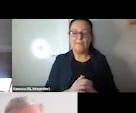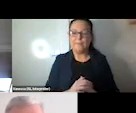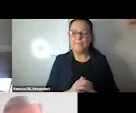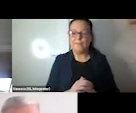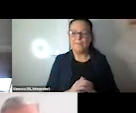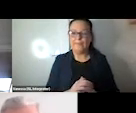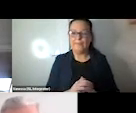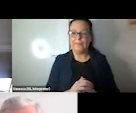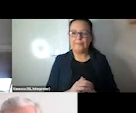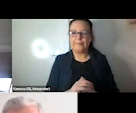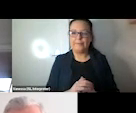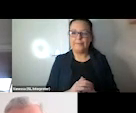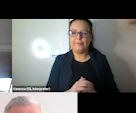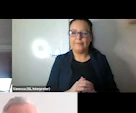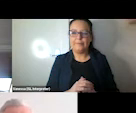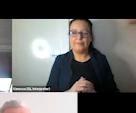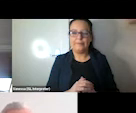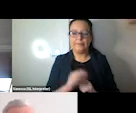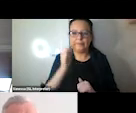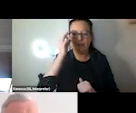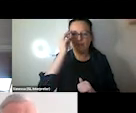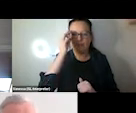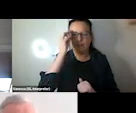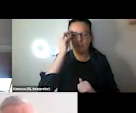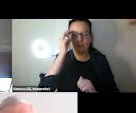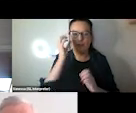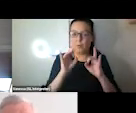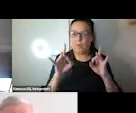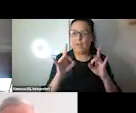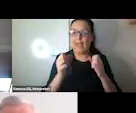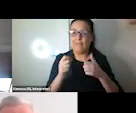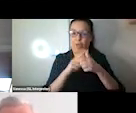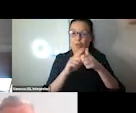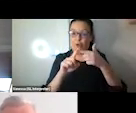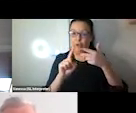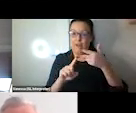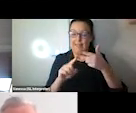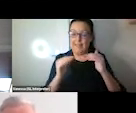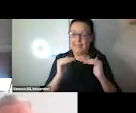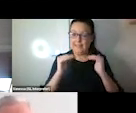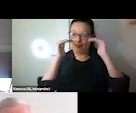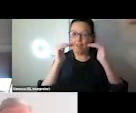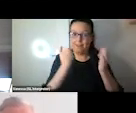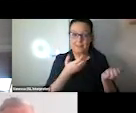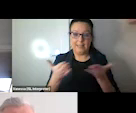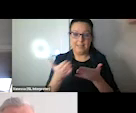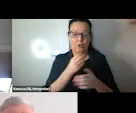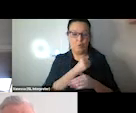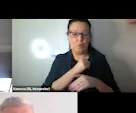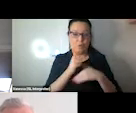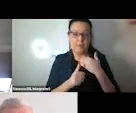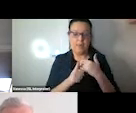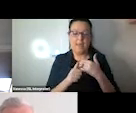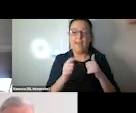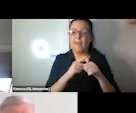I'm just going to move on my slide. Okay, so there are 3 standards that we are introducing today, and these are the adopted